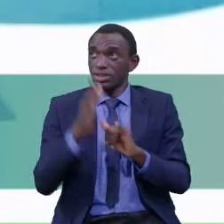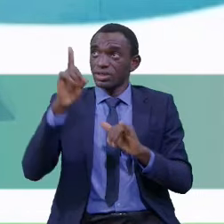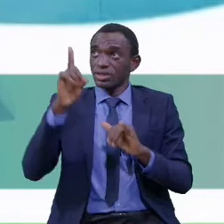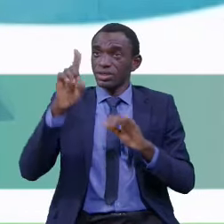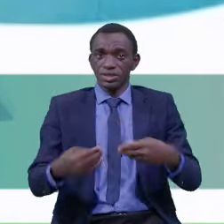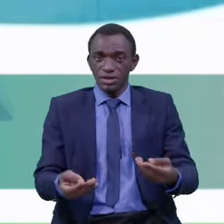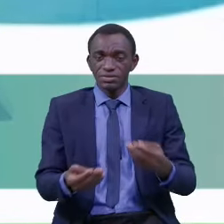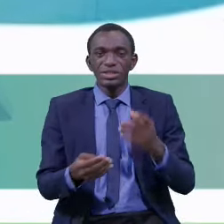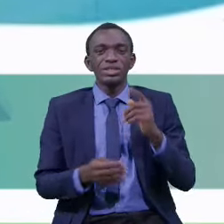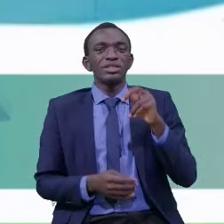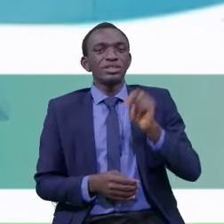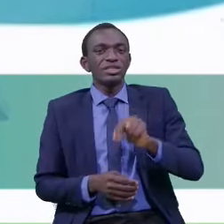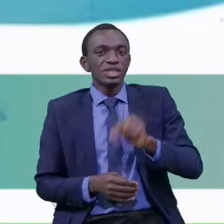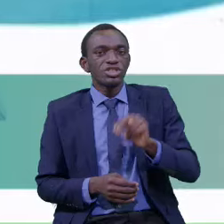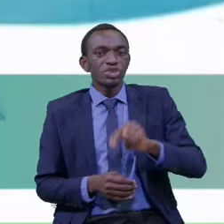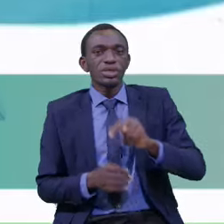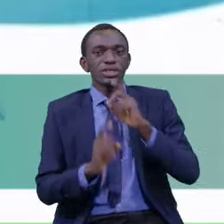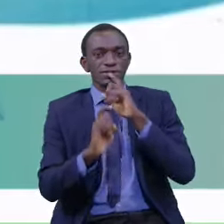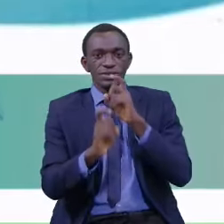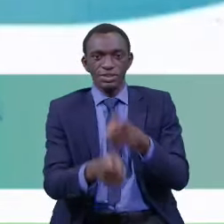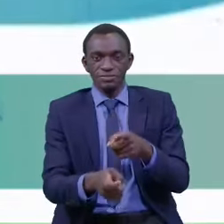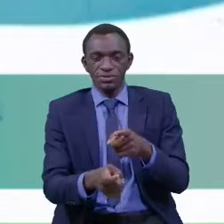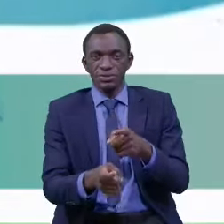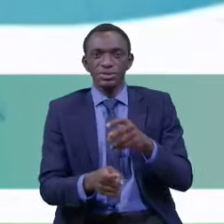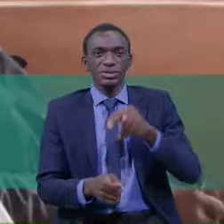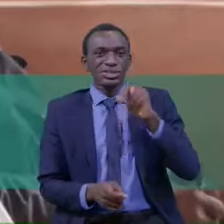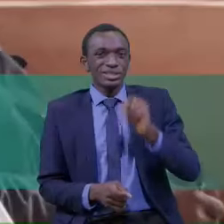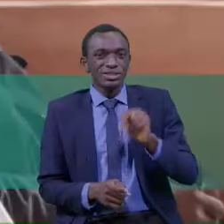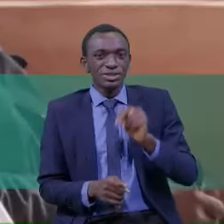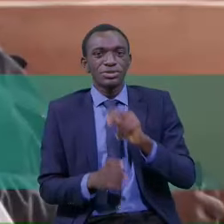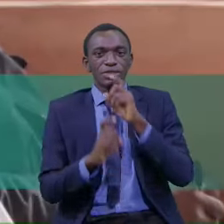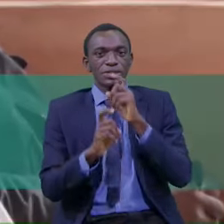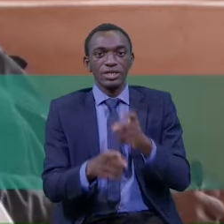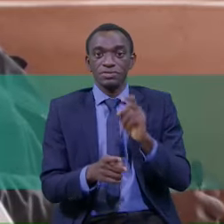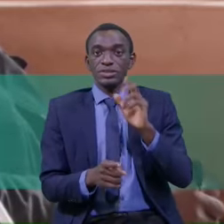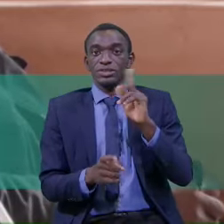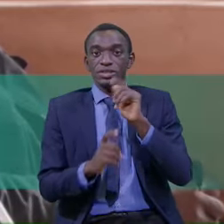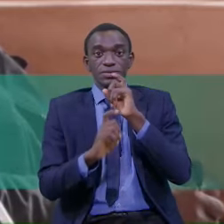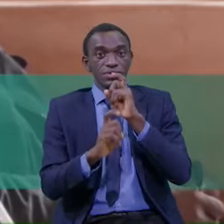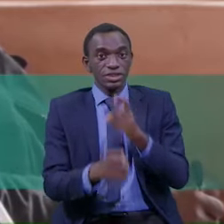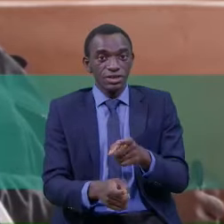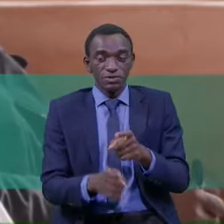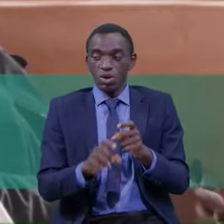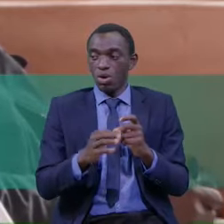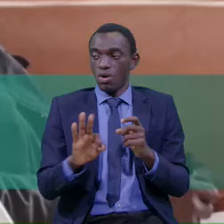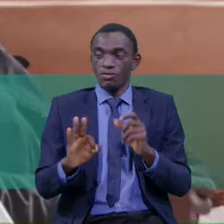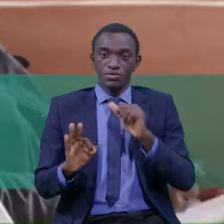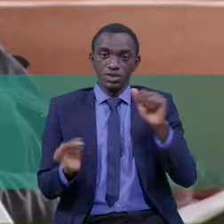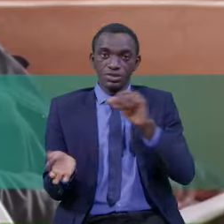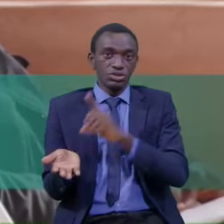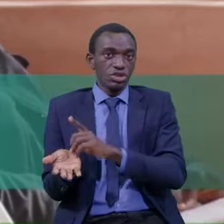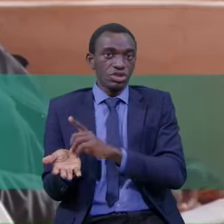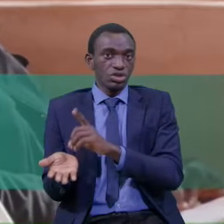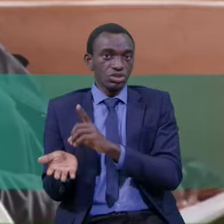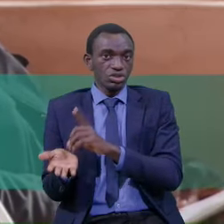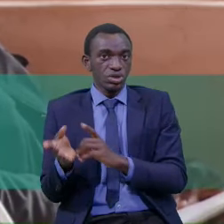gift. Necessary gift. The gift of a doctor is different from